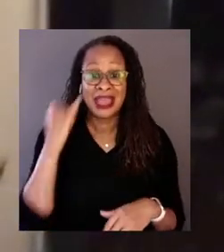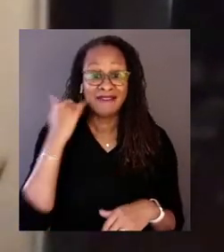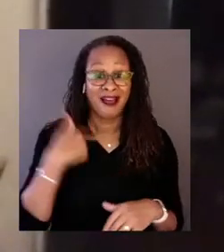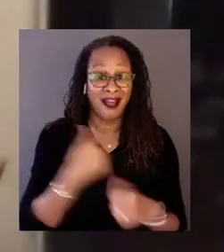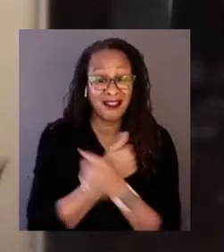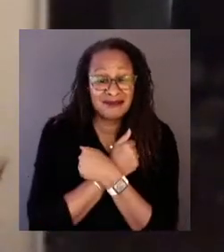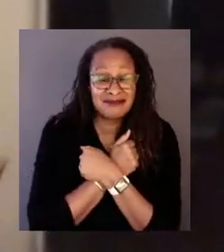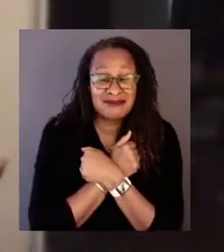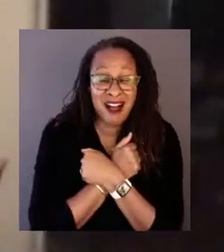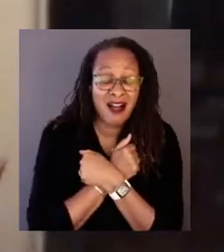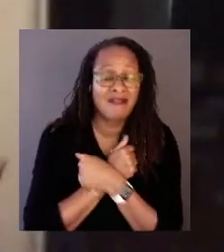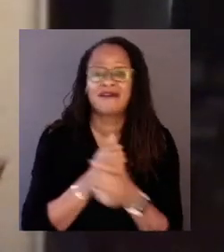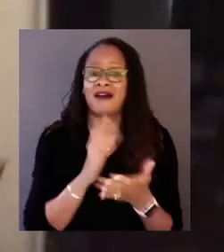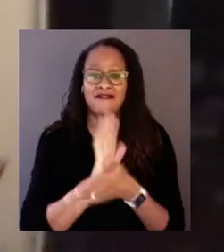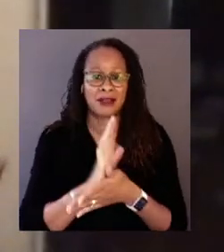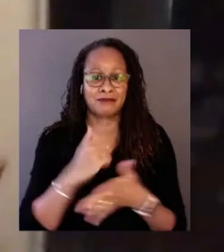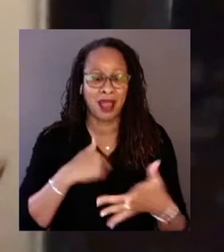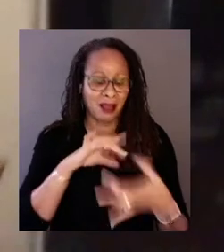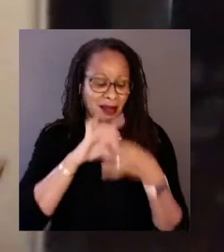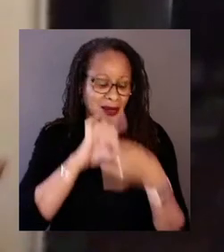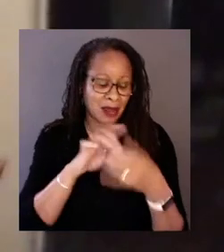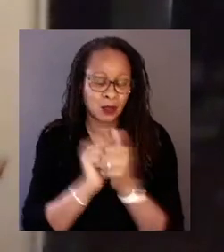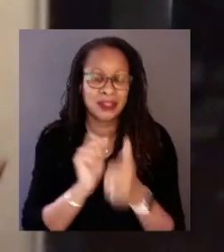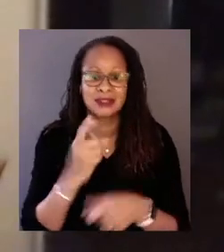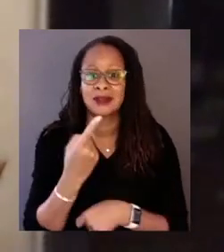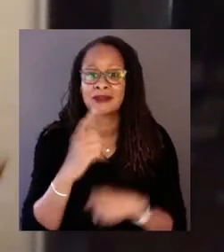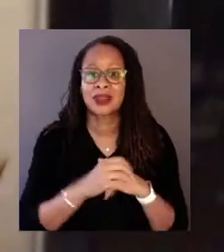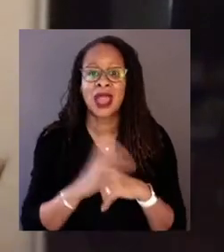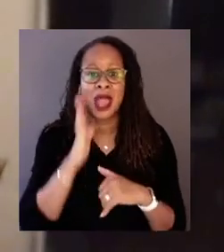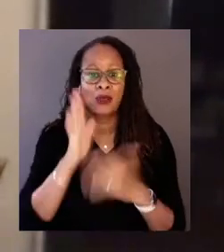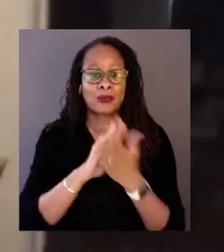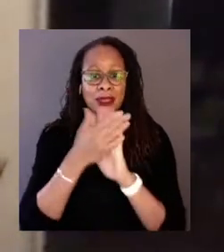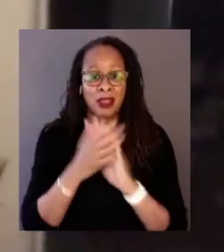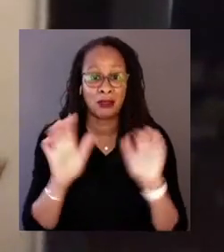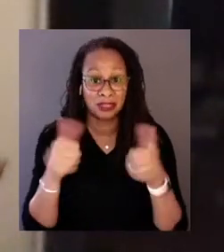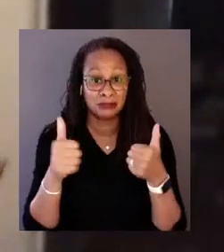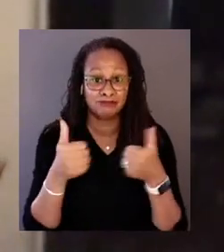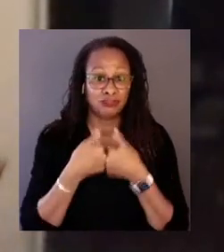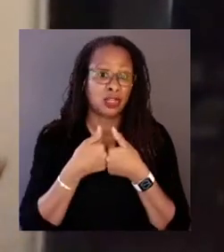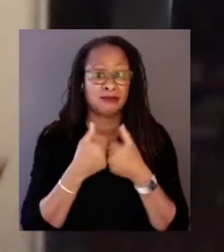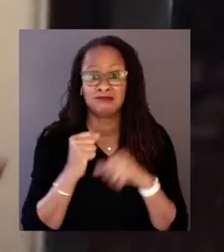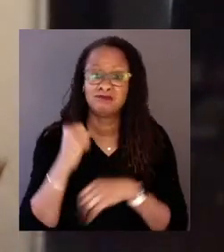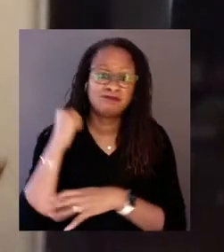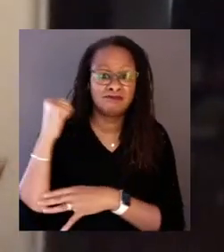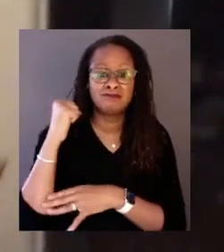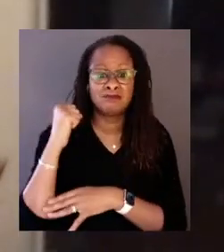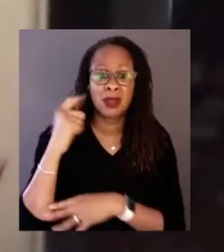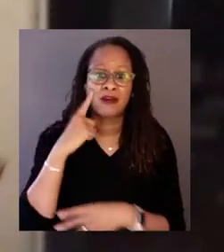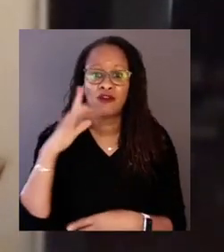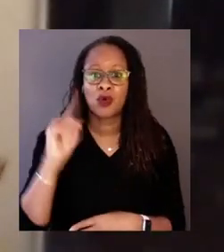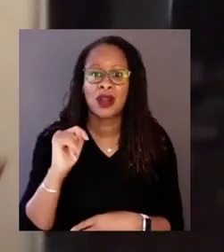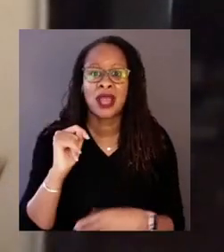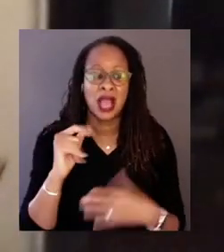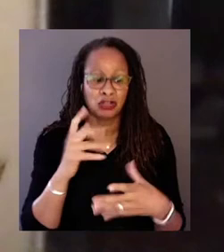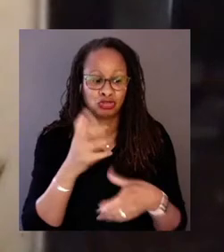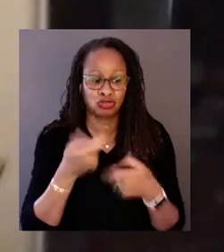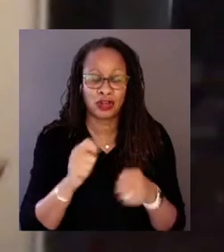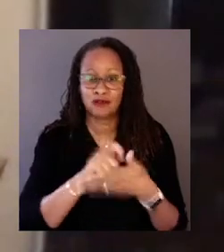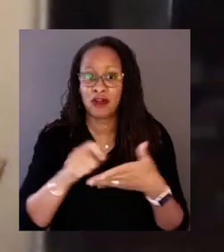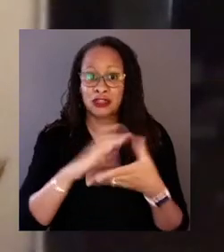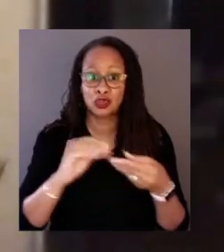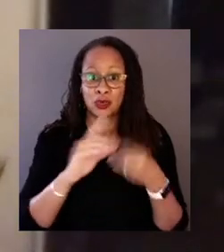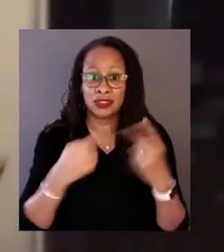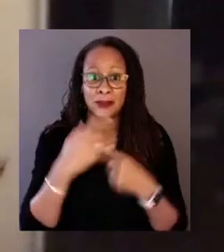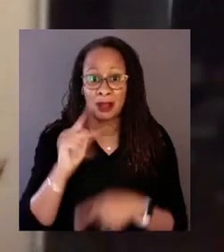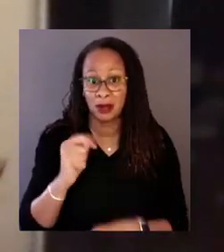connect with something, I will be a champion for it in the way that I will try to get stories on it somewhere, right? As opposed to, you know, someone